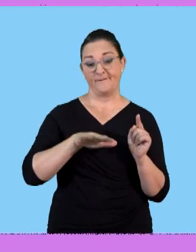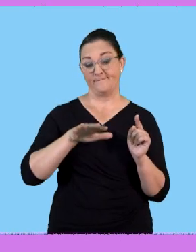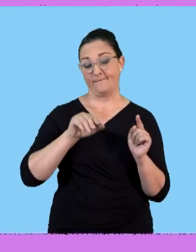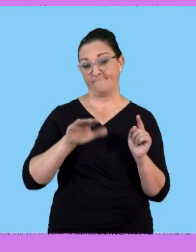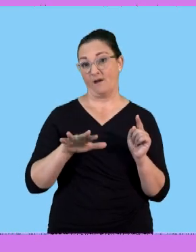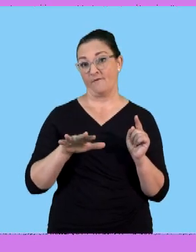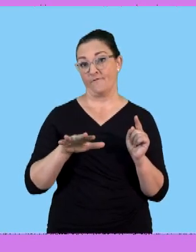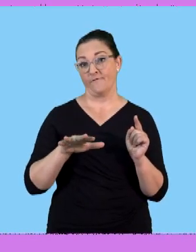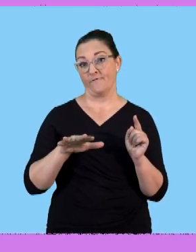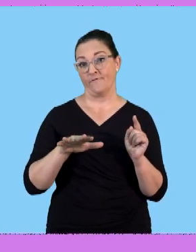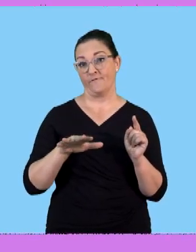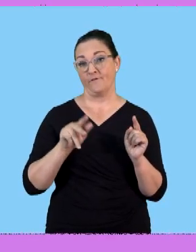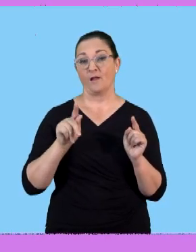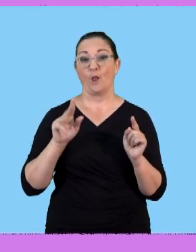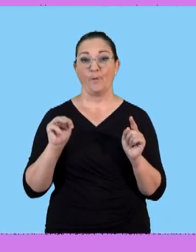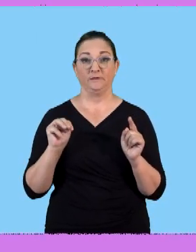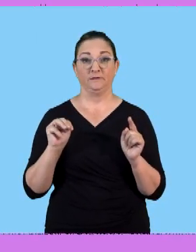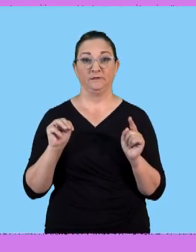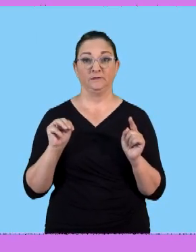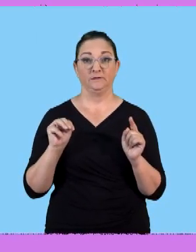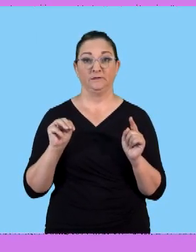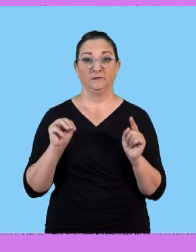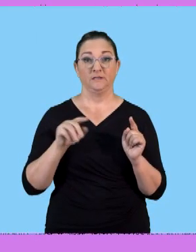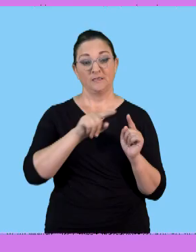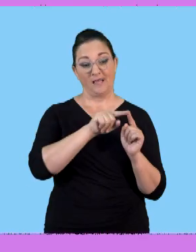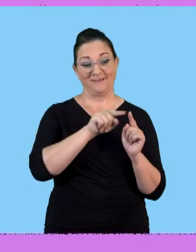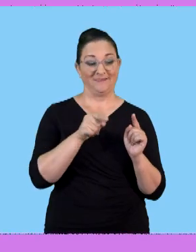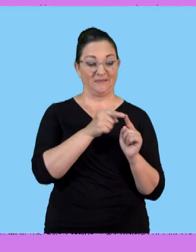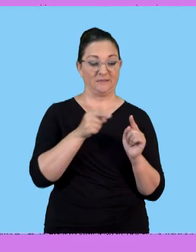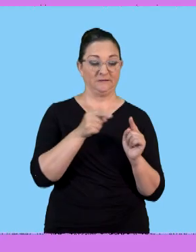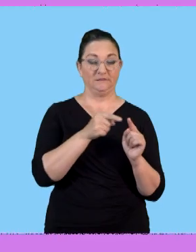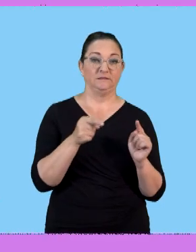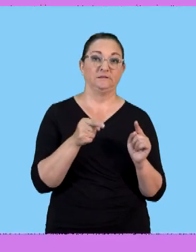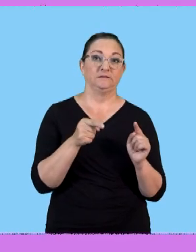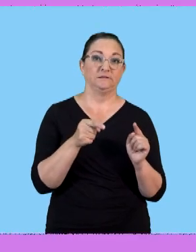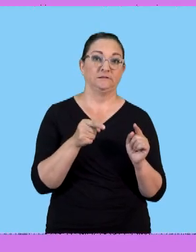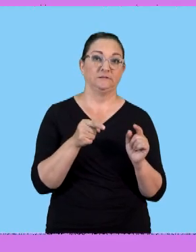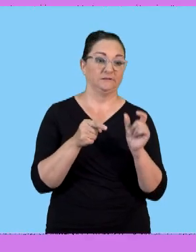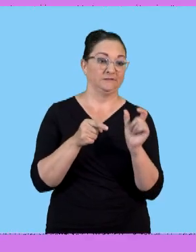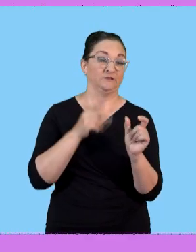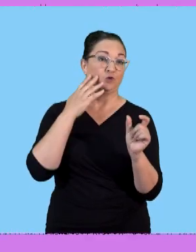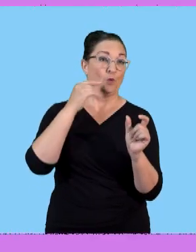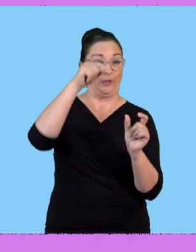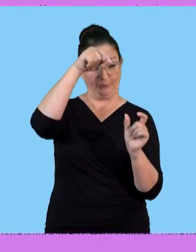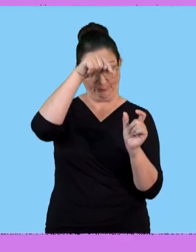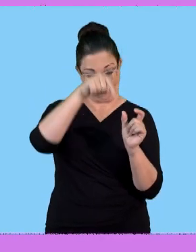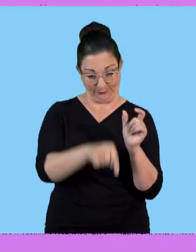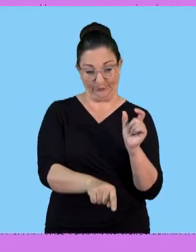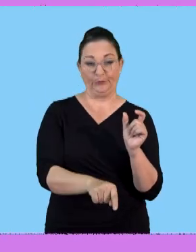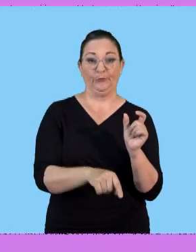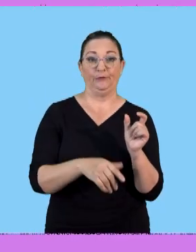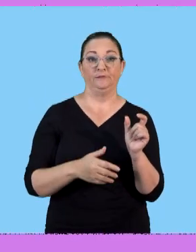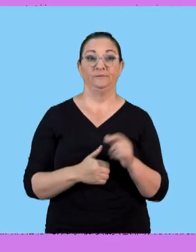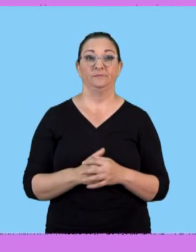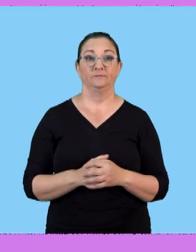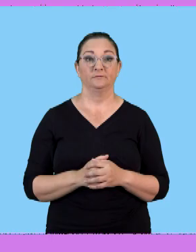55 kilometers, right? So the distance, when they take this decline from the top to the bottom,